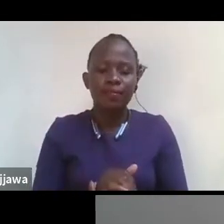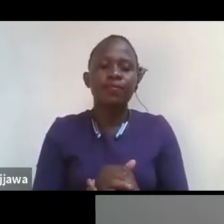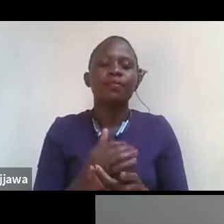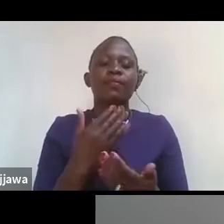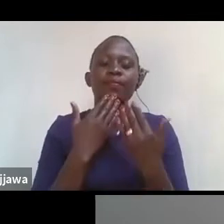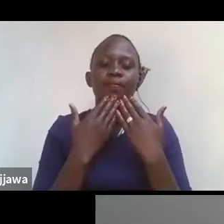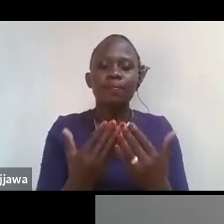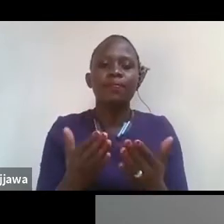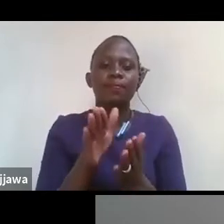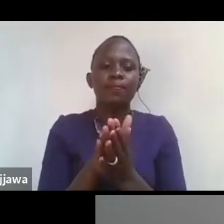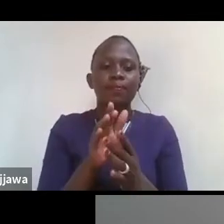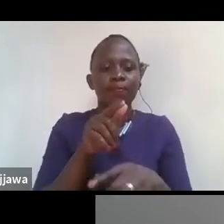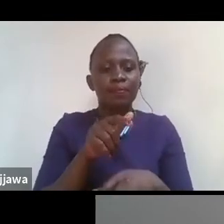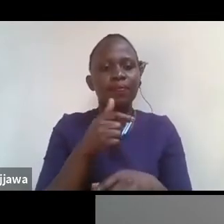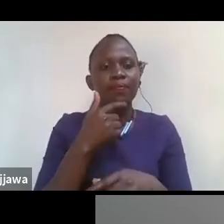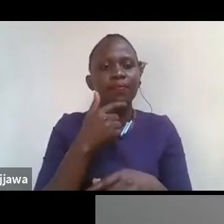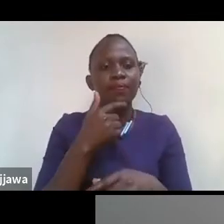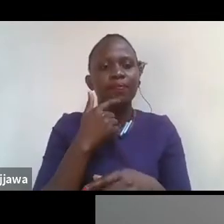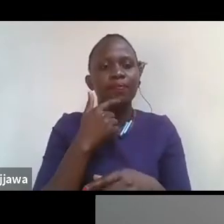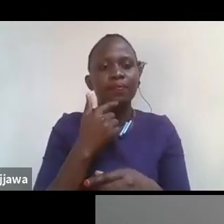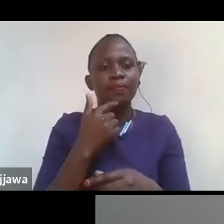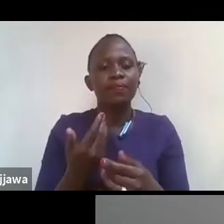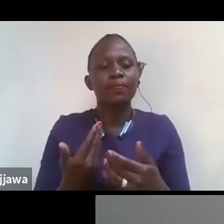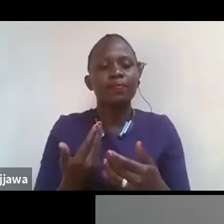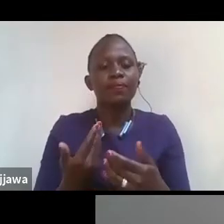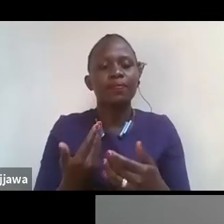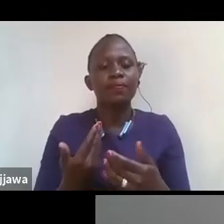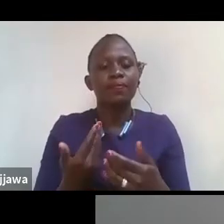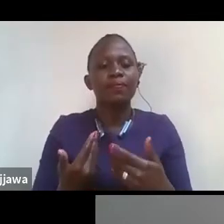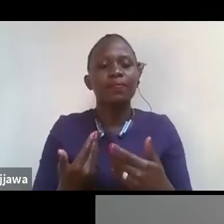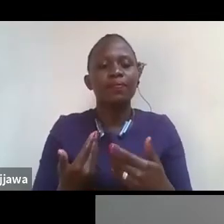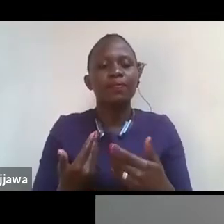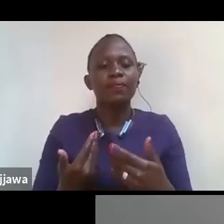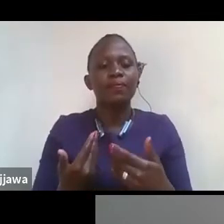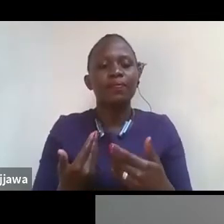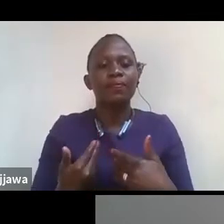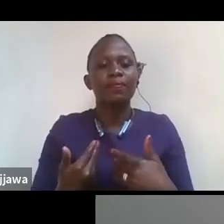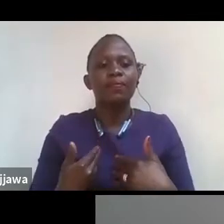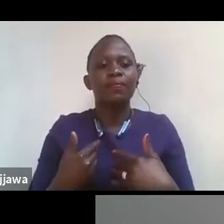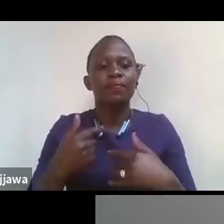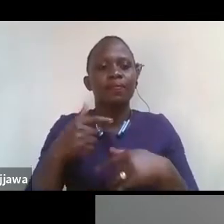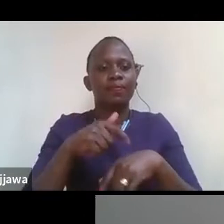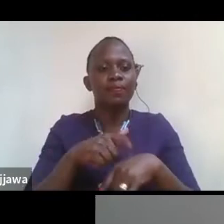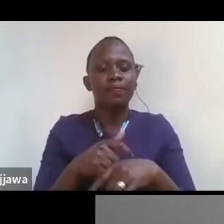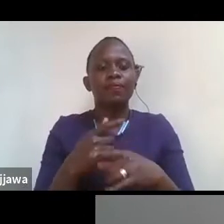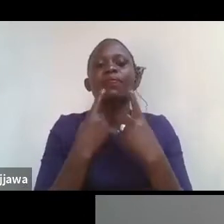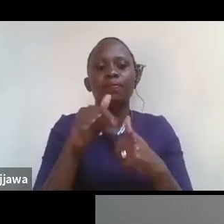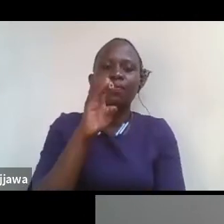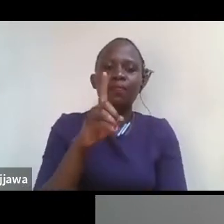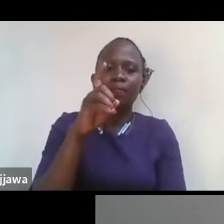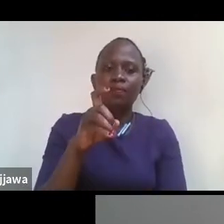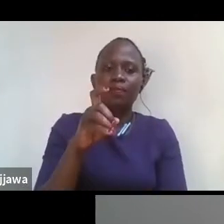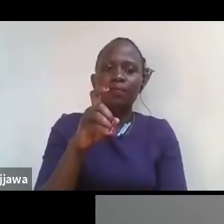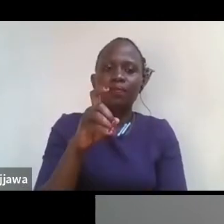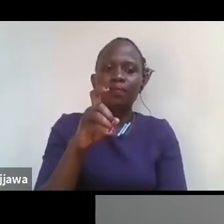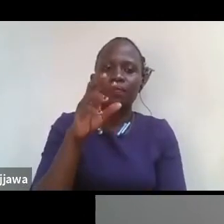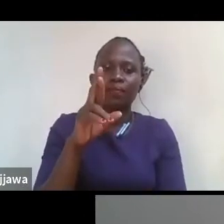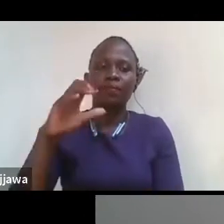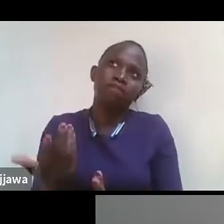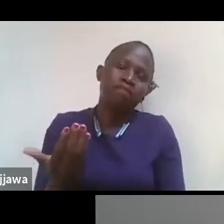When we talk about extractives, we really mean minerals, oil, and gas. And I'm sure this is going to be